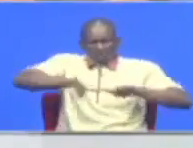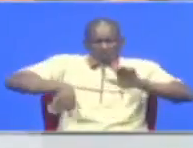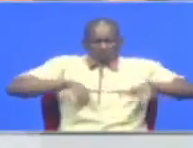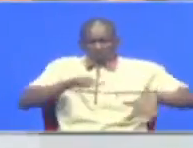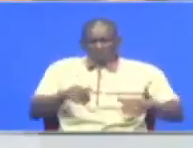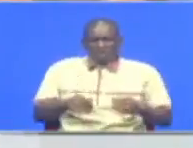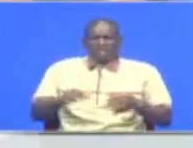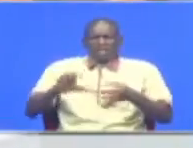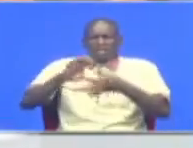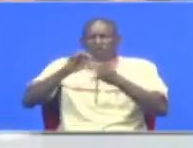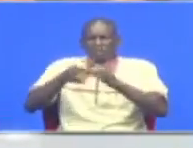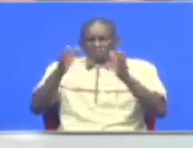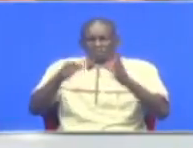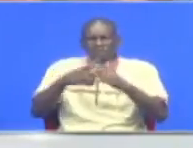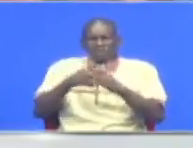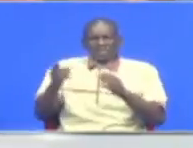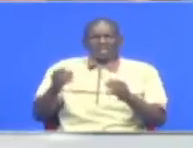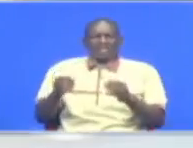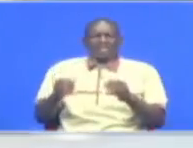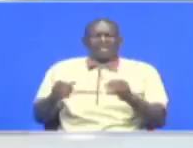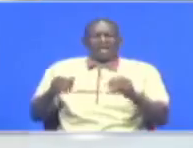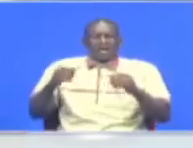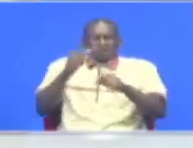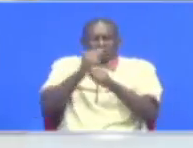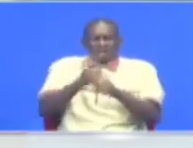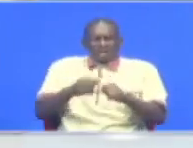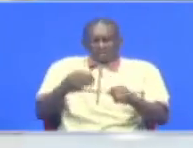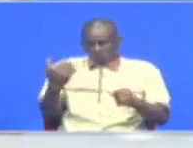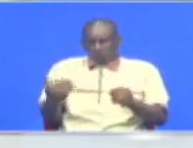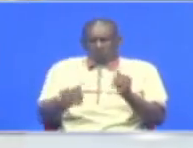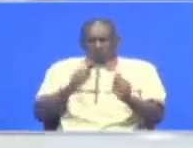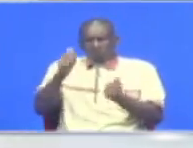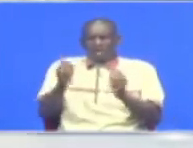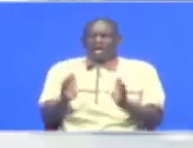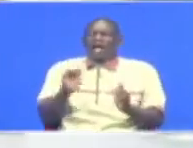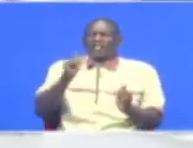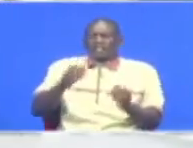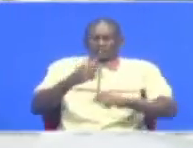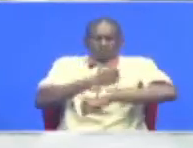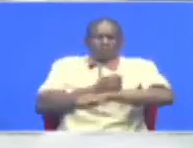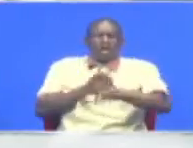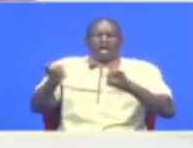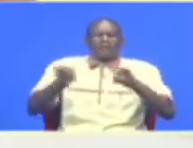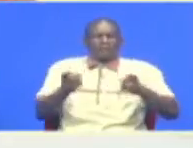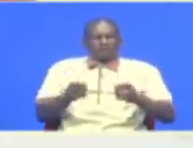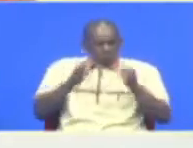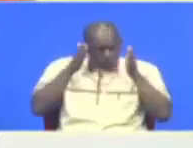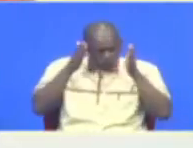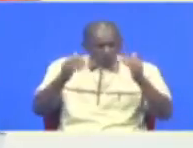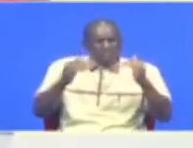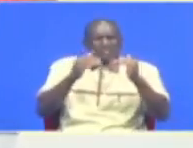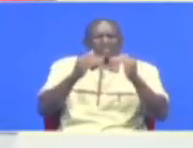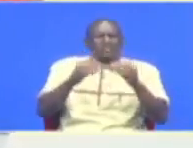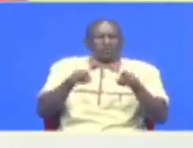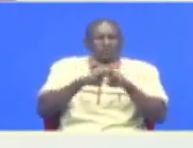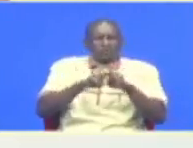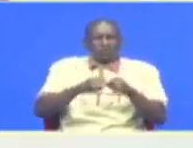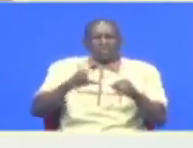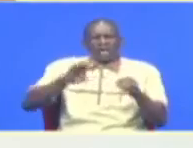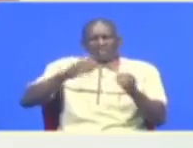Olympian, who started her career as a junior athlete back in 2012, also called on schools' administrations to focus equally on the